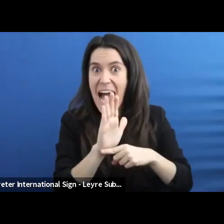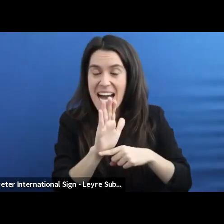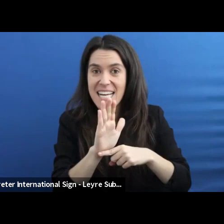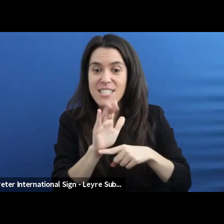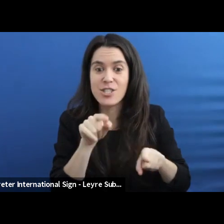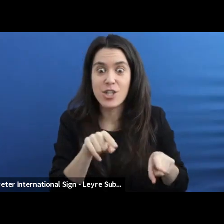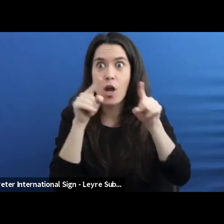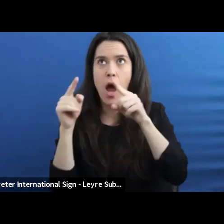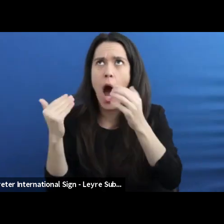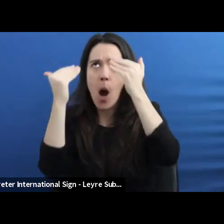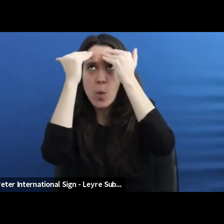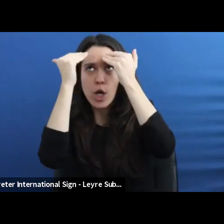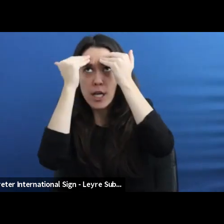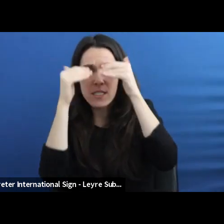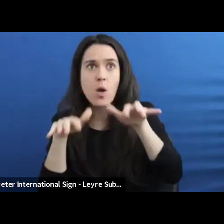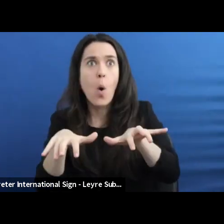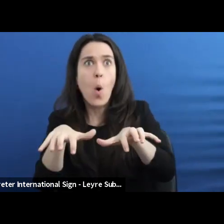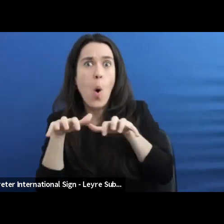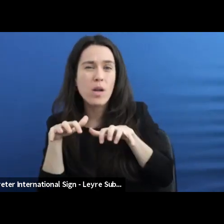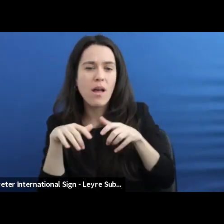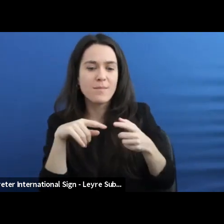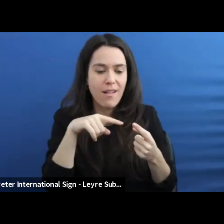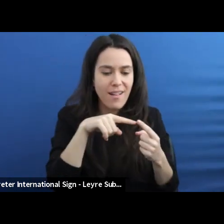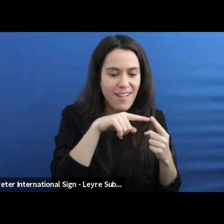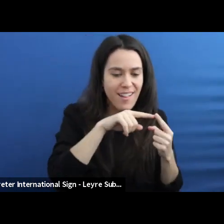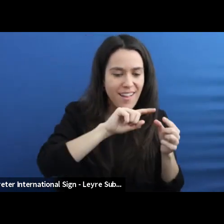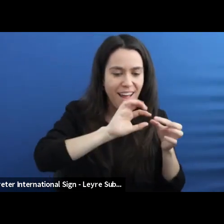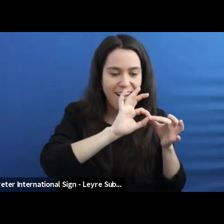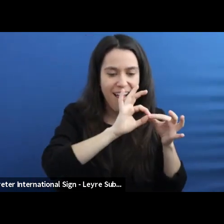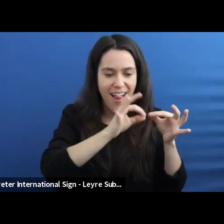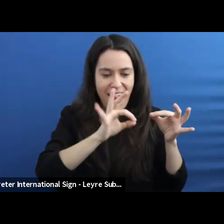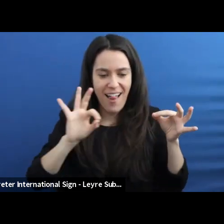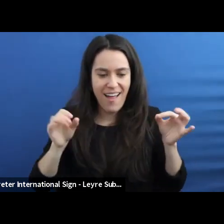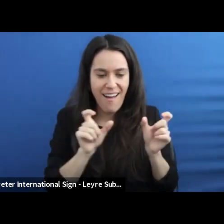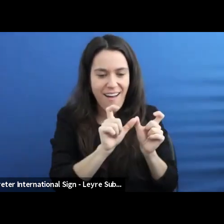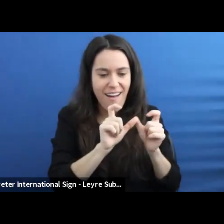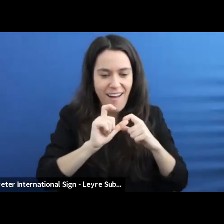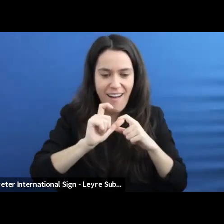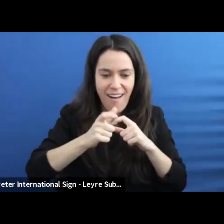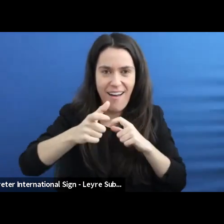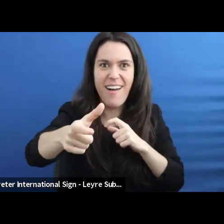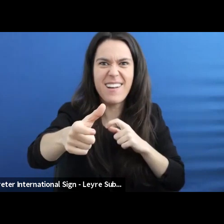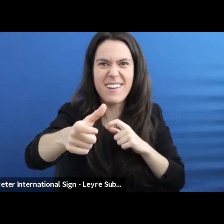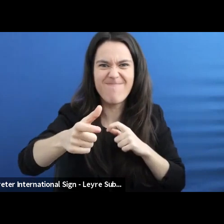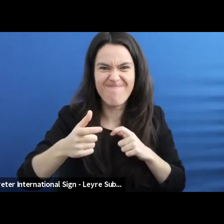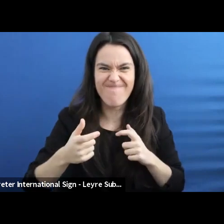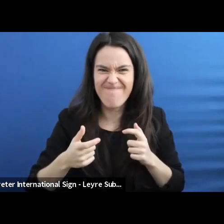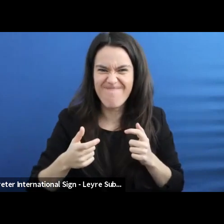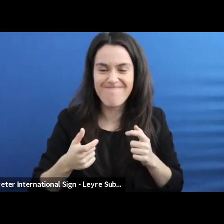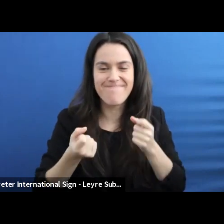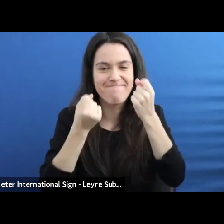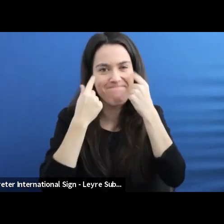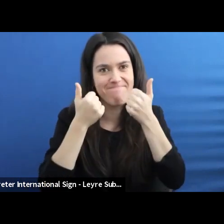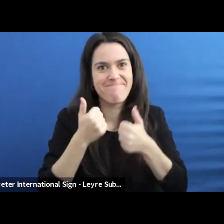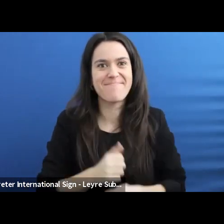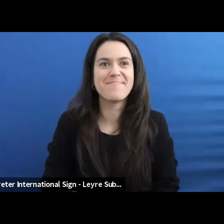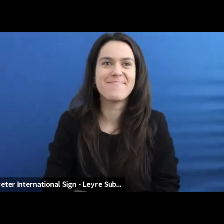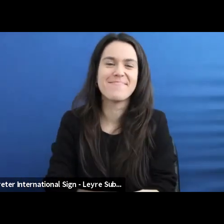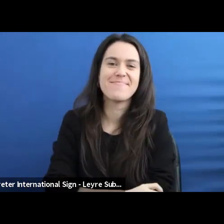system and so on. So it's not a question of prior, all this has to be done at the same time. Thank you. Okay,